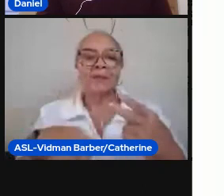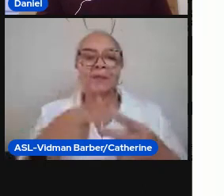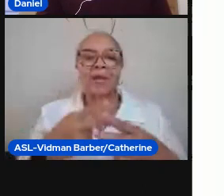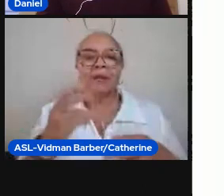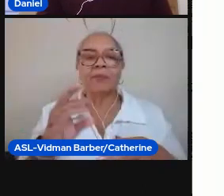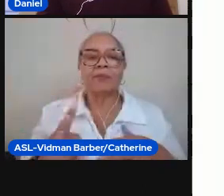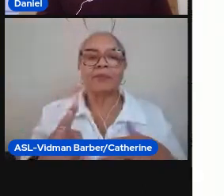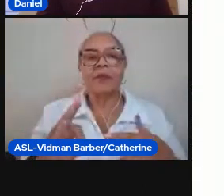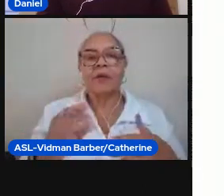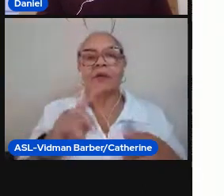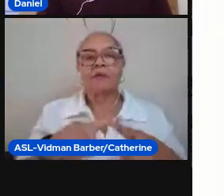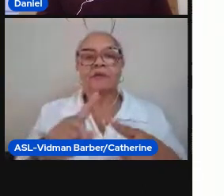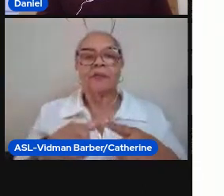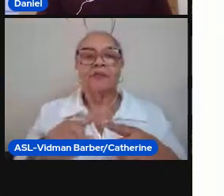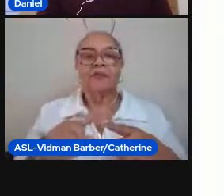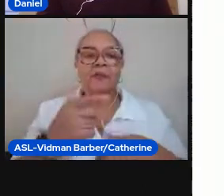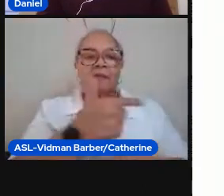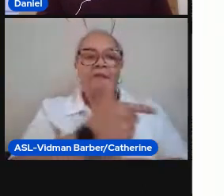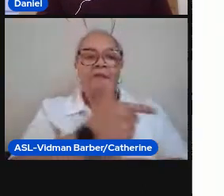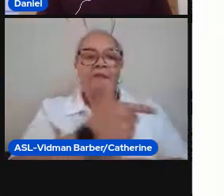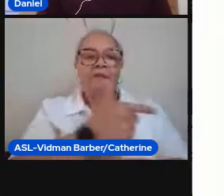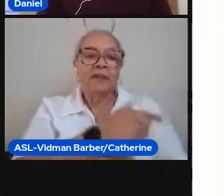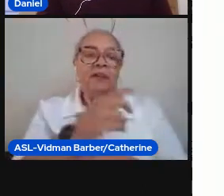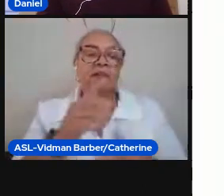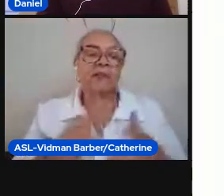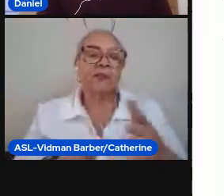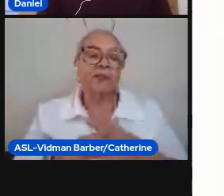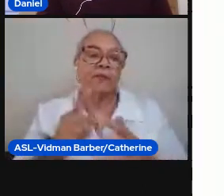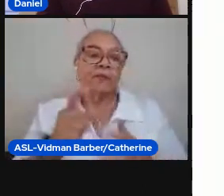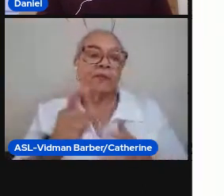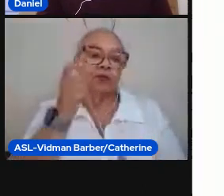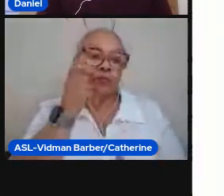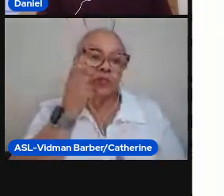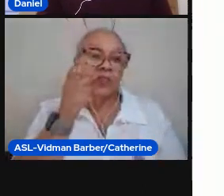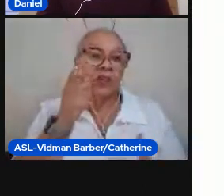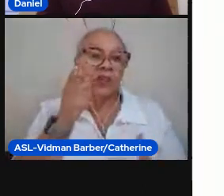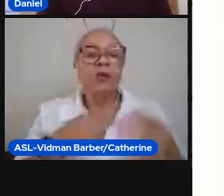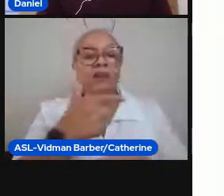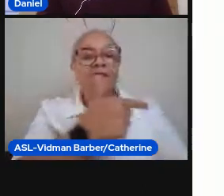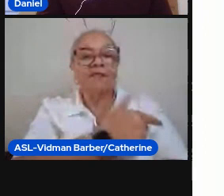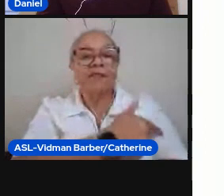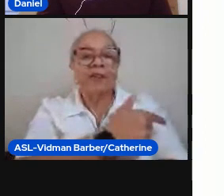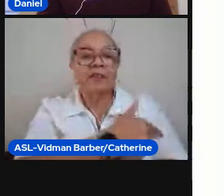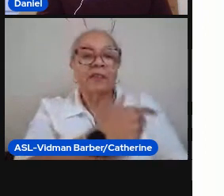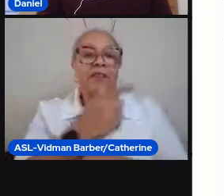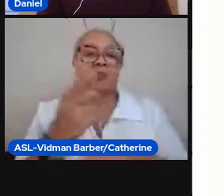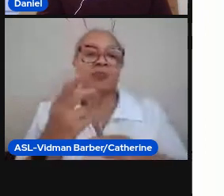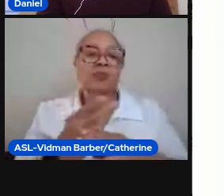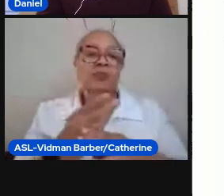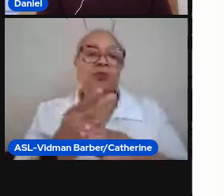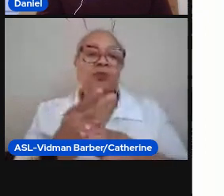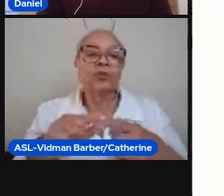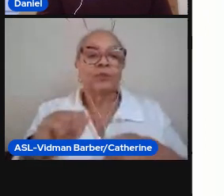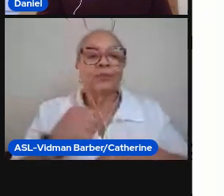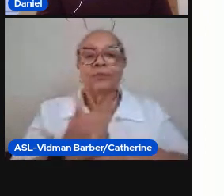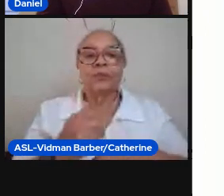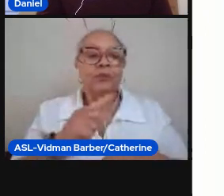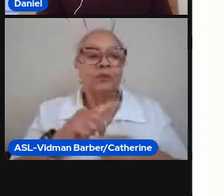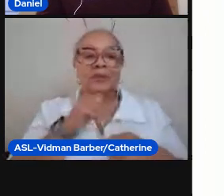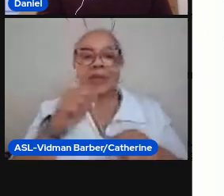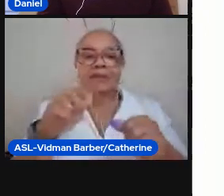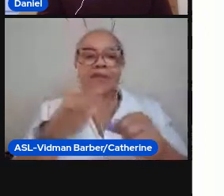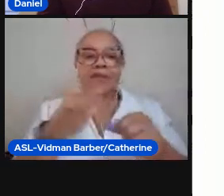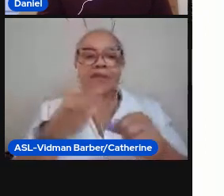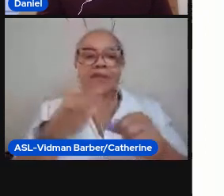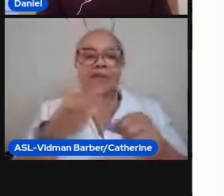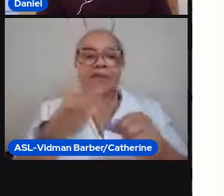new vaccines have been generated really recently. But vaccine-induced immunological protection is not fully understood. So in this study, we